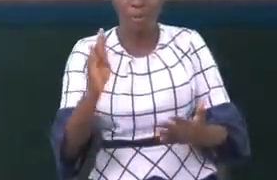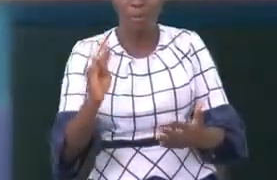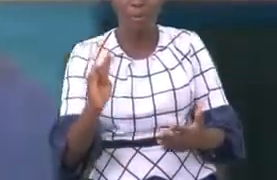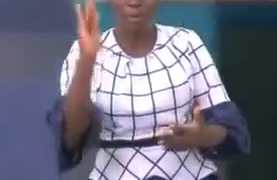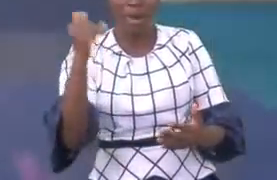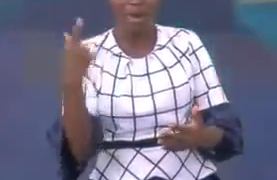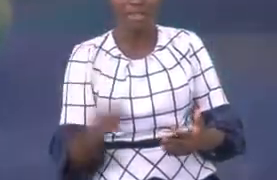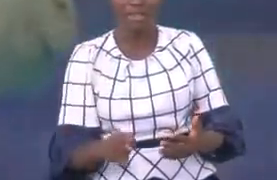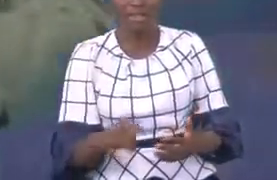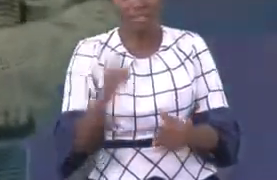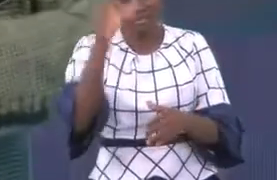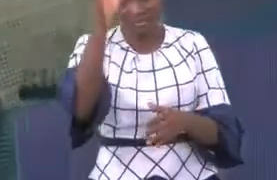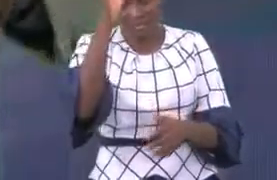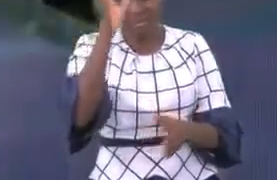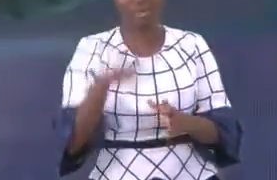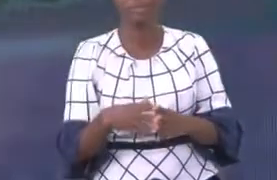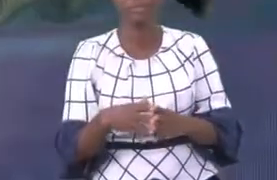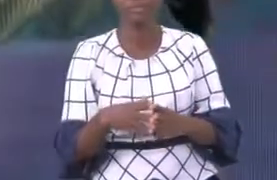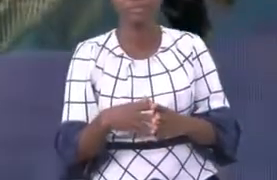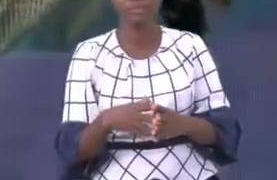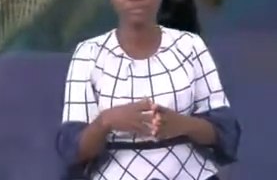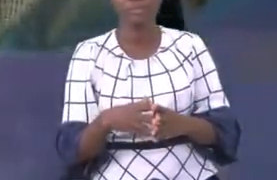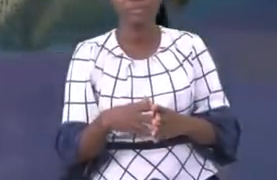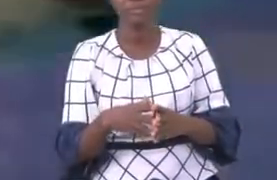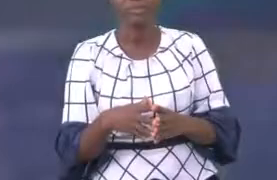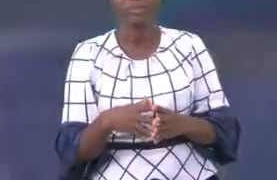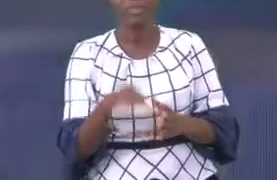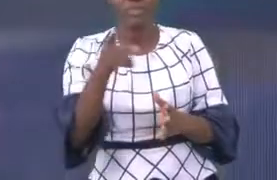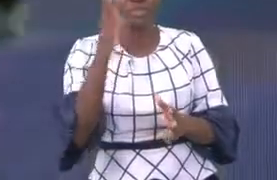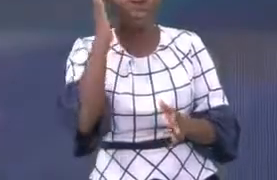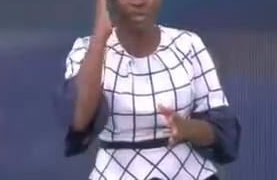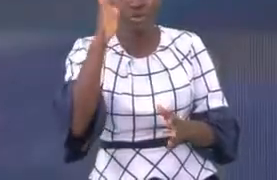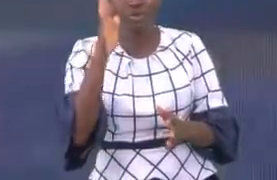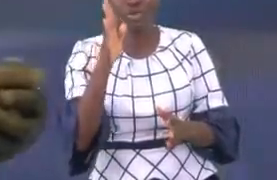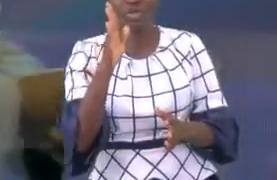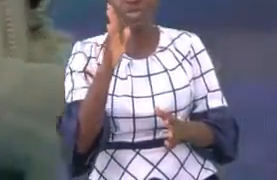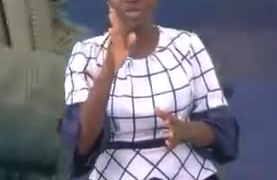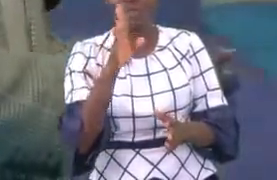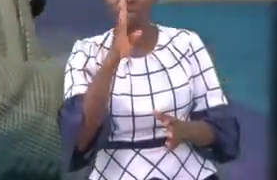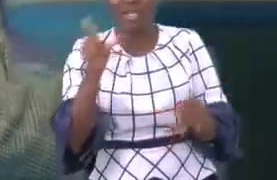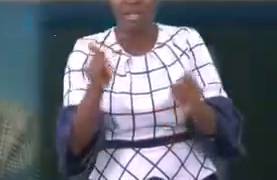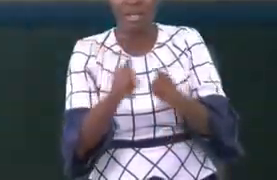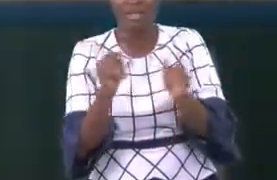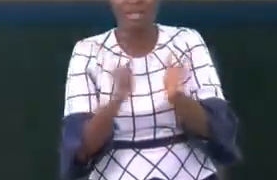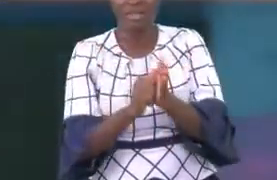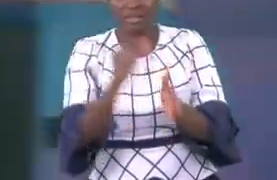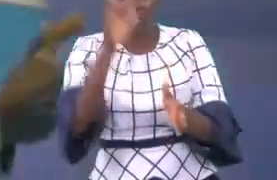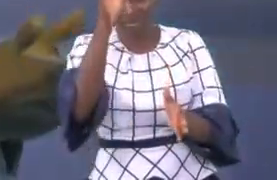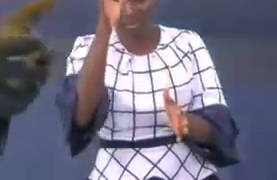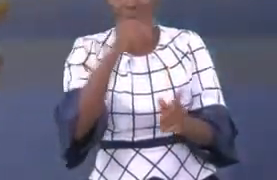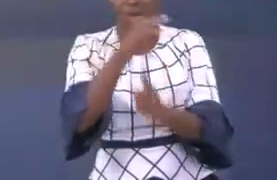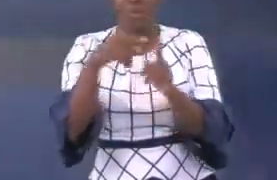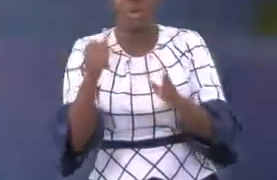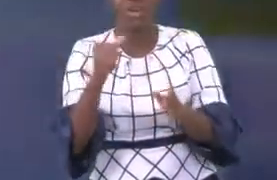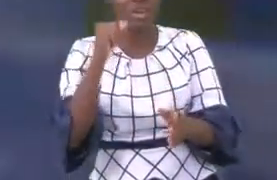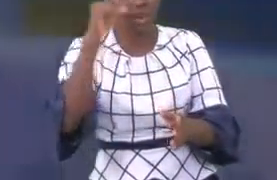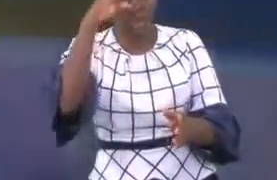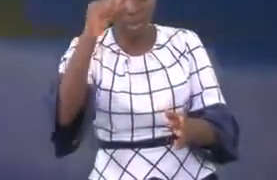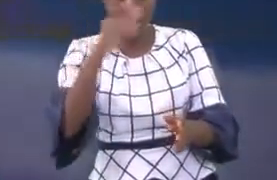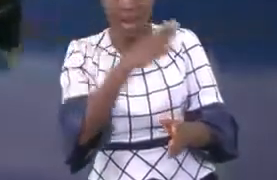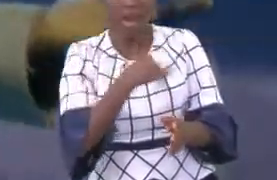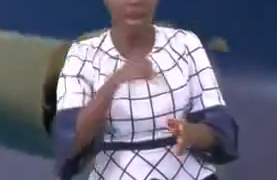biology. When a man and a woman, when they come together as husband and wife, and then